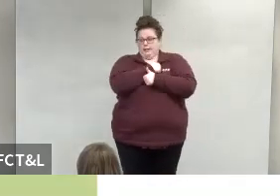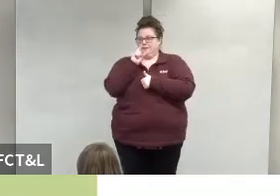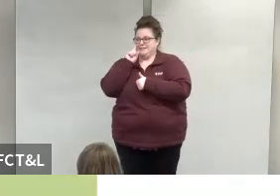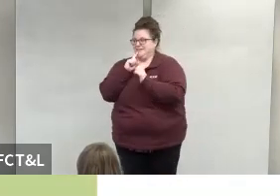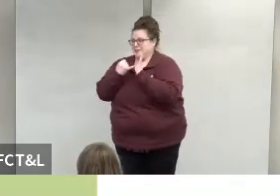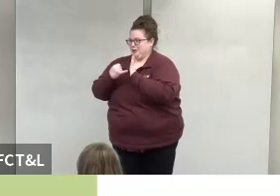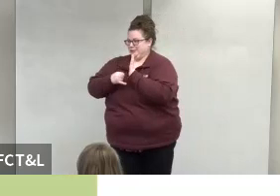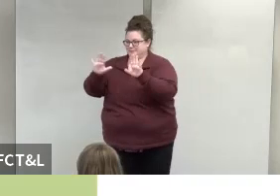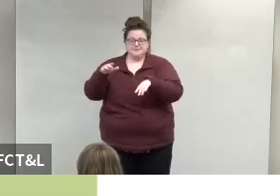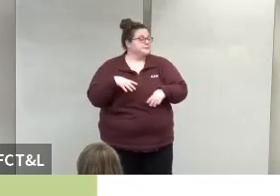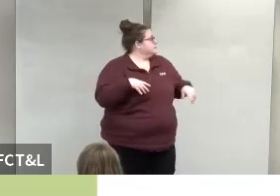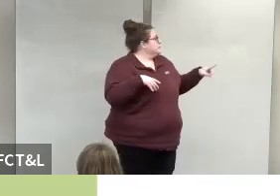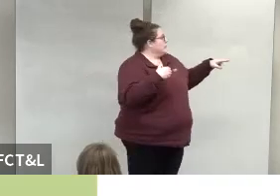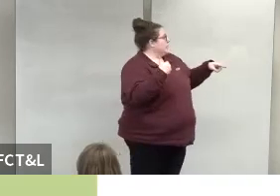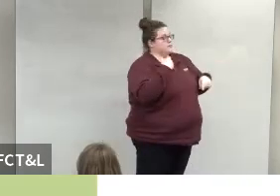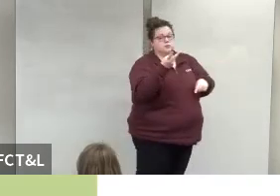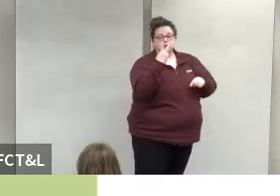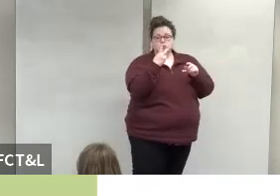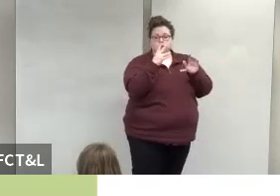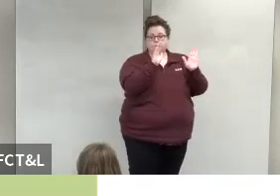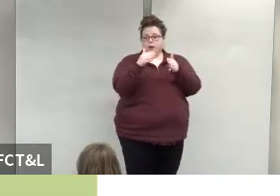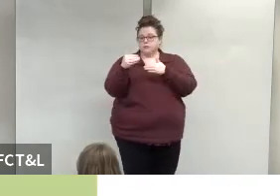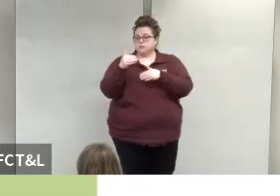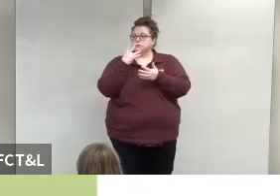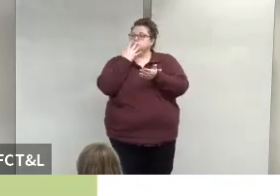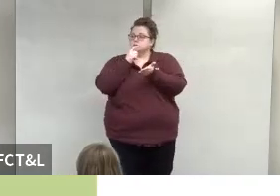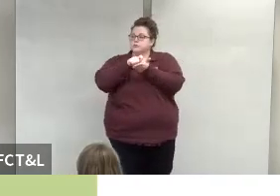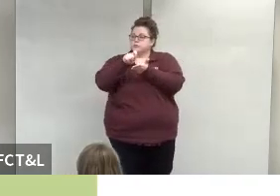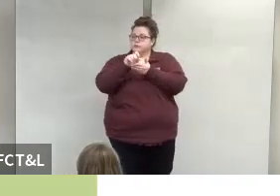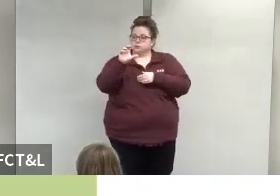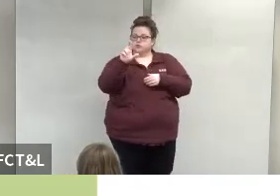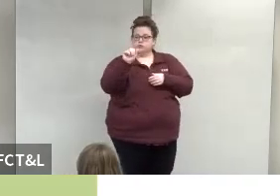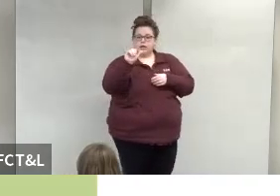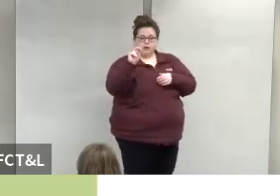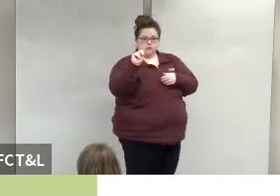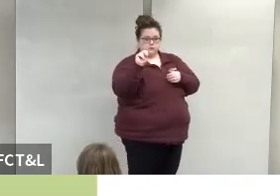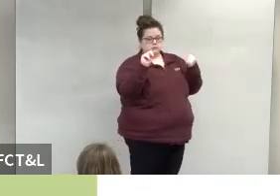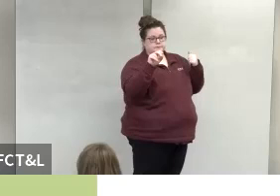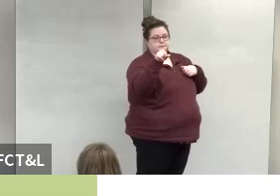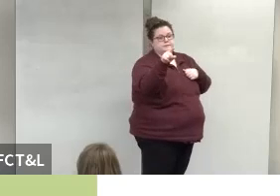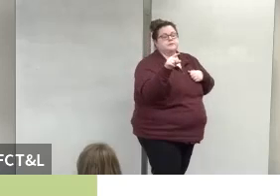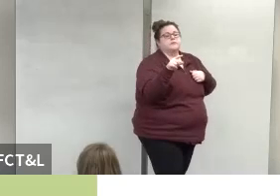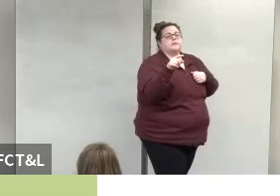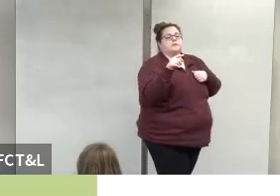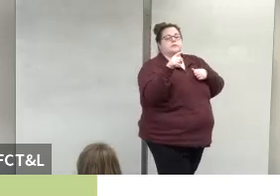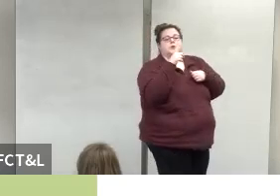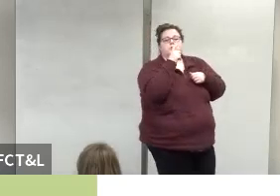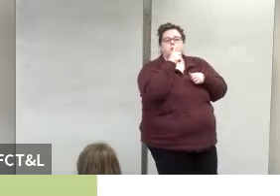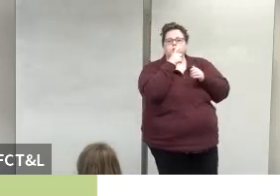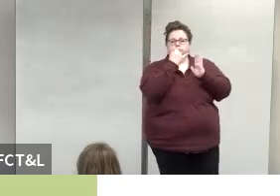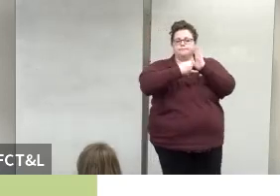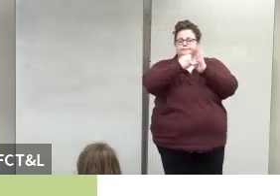And again, just to drive this point home, and I love deaf art, so this is done by an artist. So we have 2 boxes of